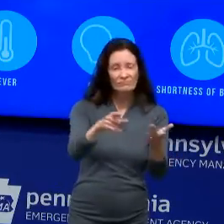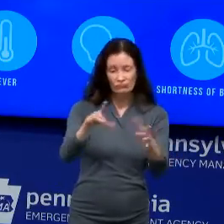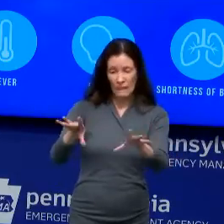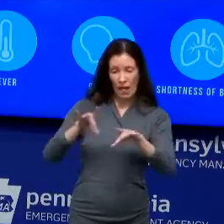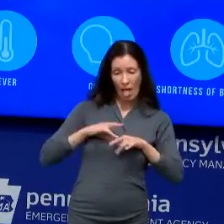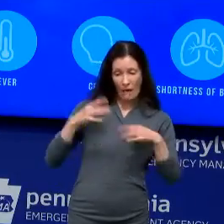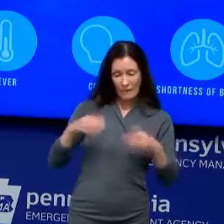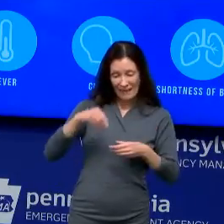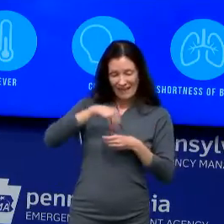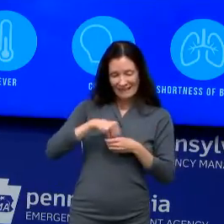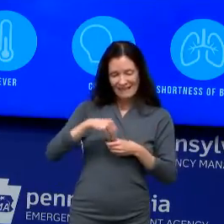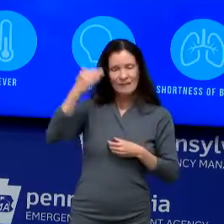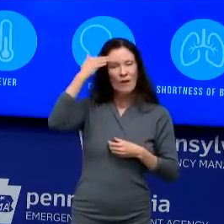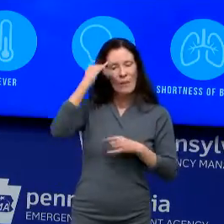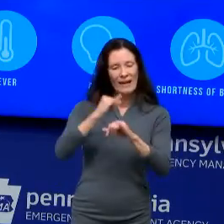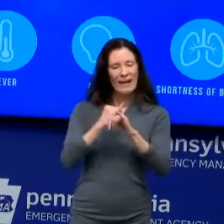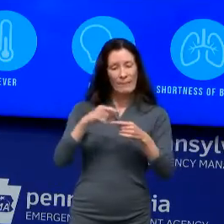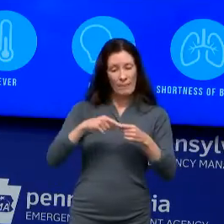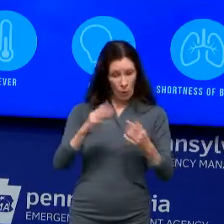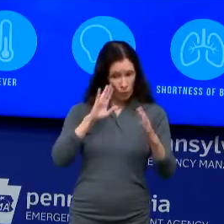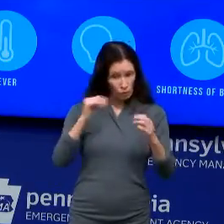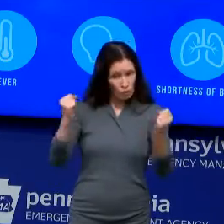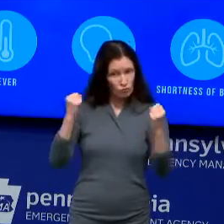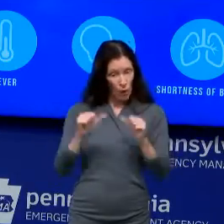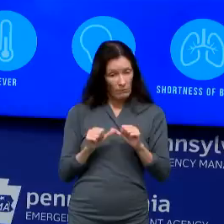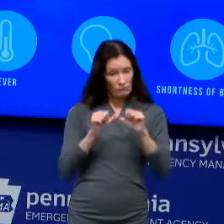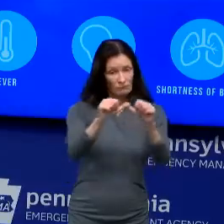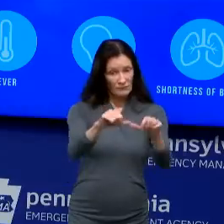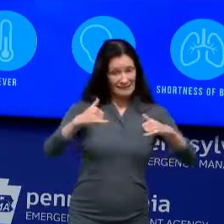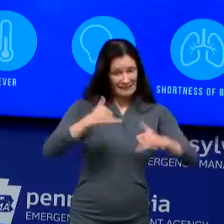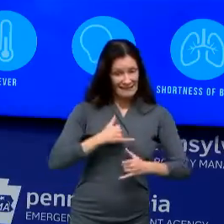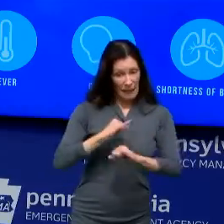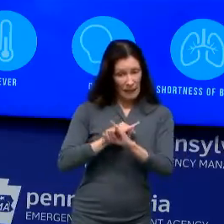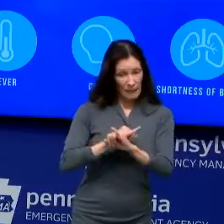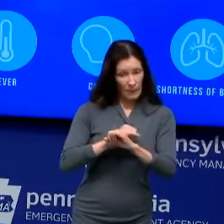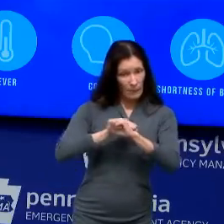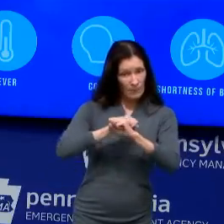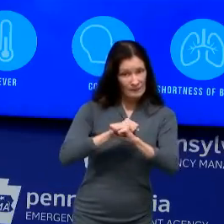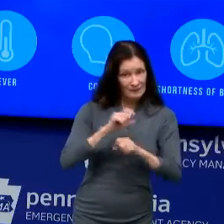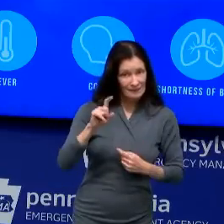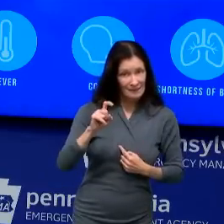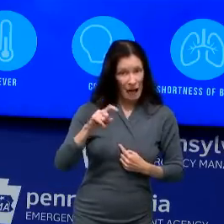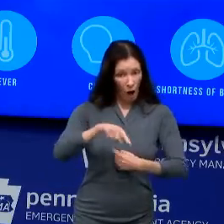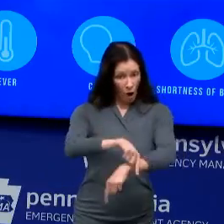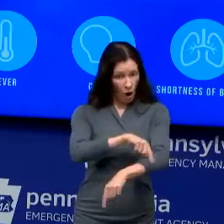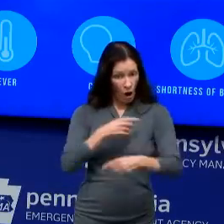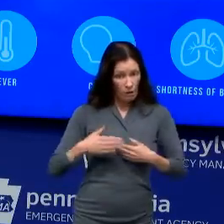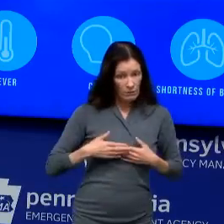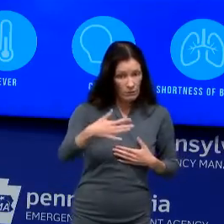then how long do they stay in a person's body. So all of that is being investigated currently.